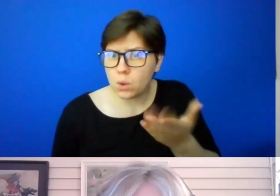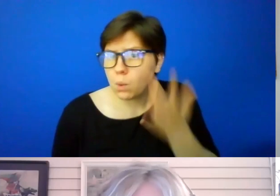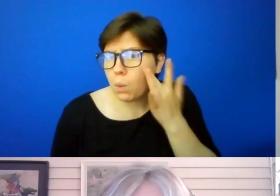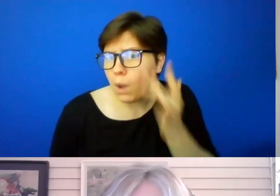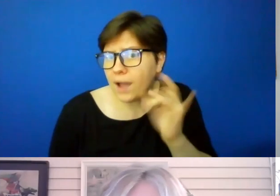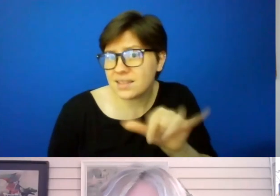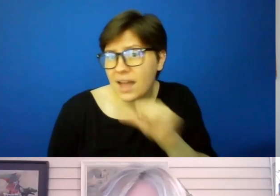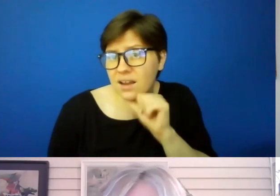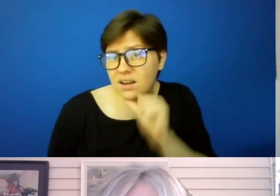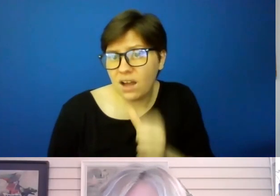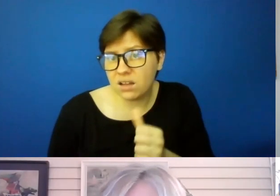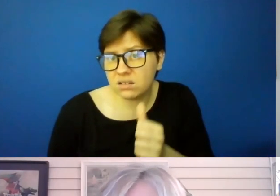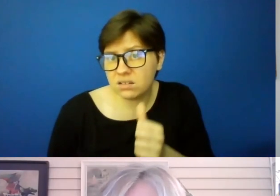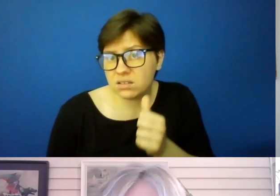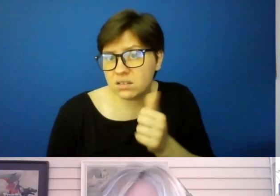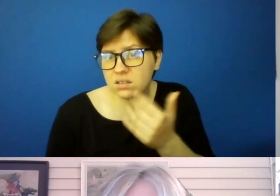not?